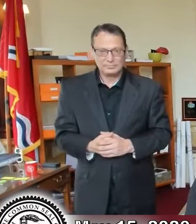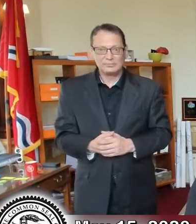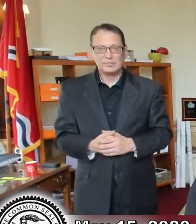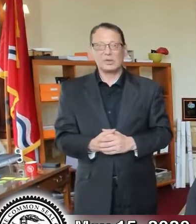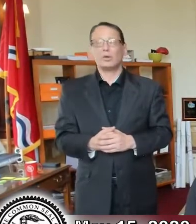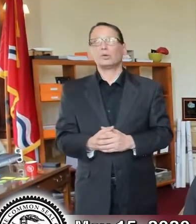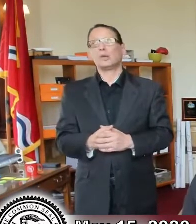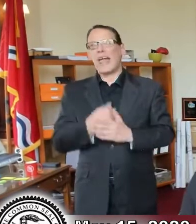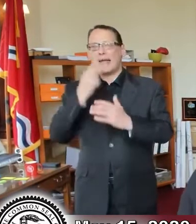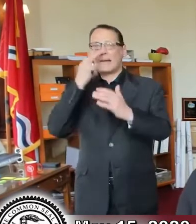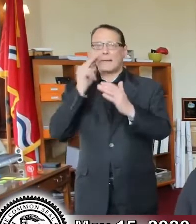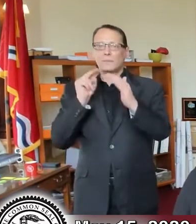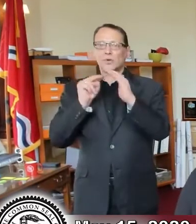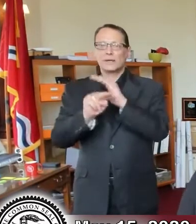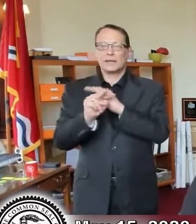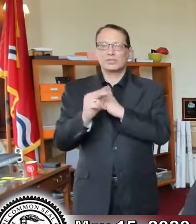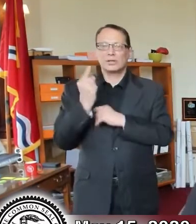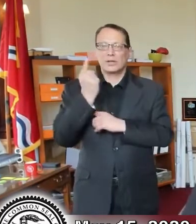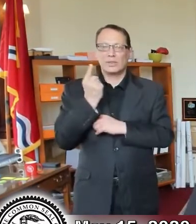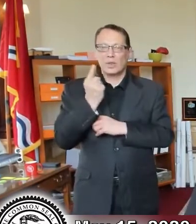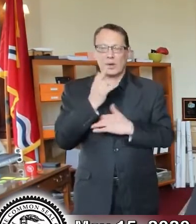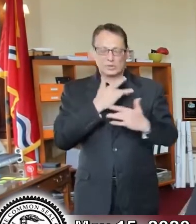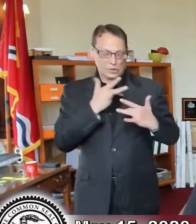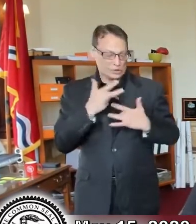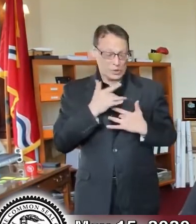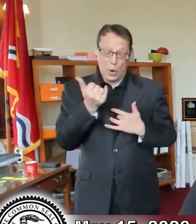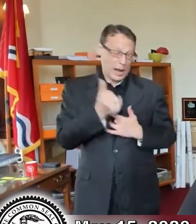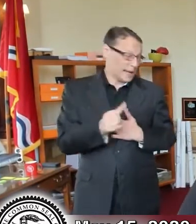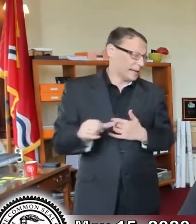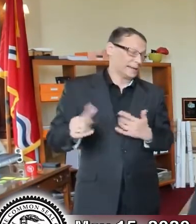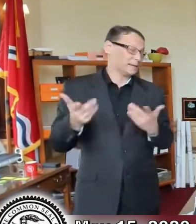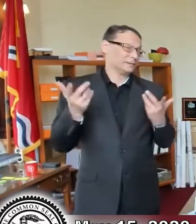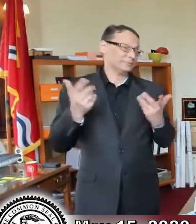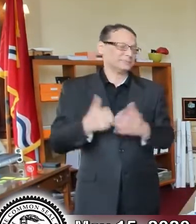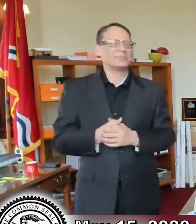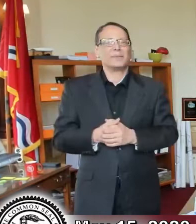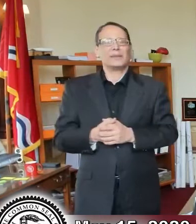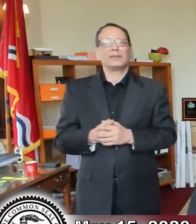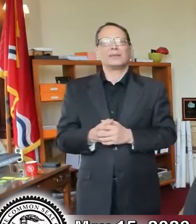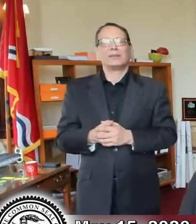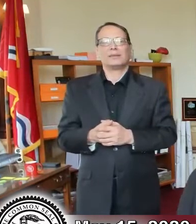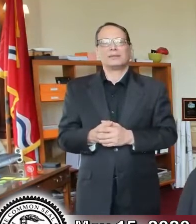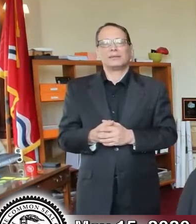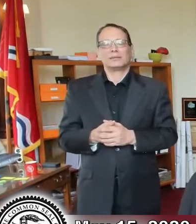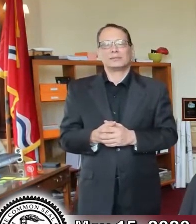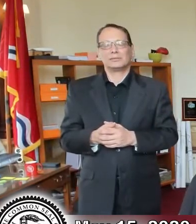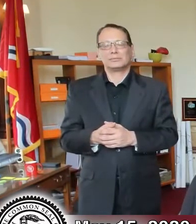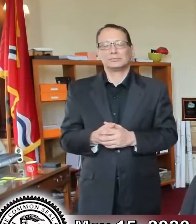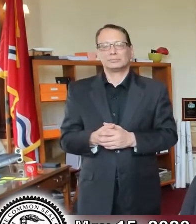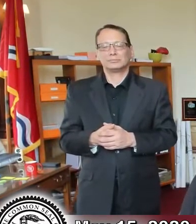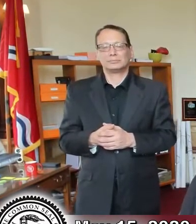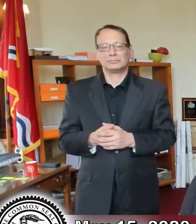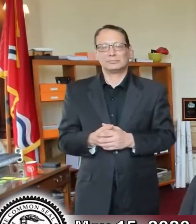Oh, predictions, thoughts, concerns, all or three of those. anything else? So I